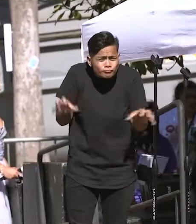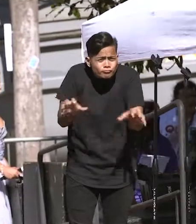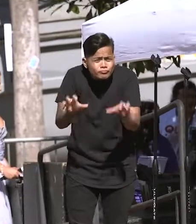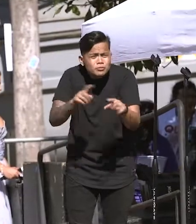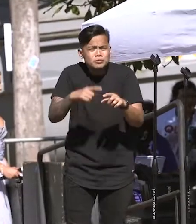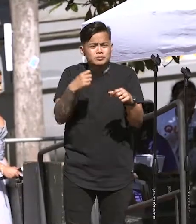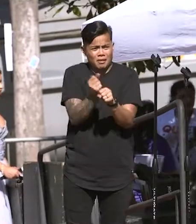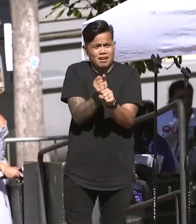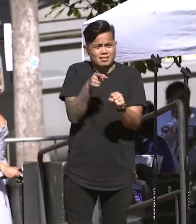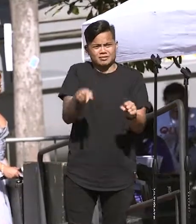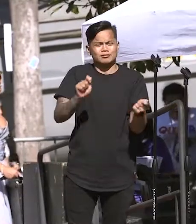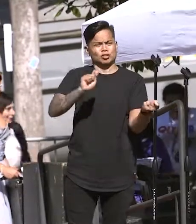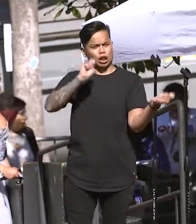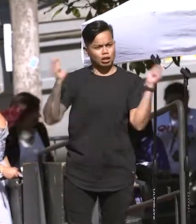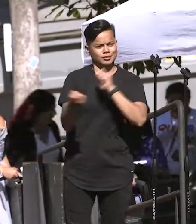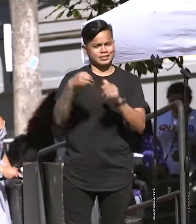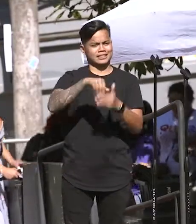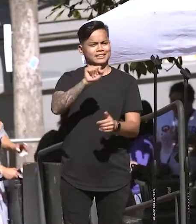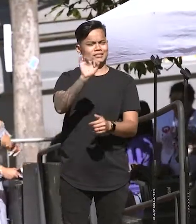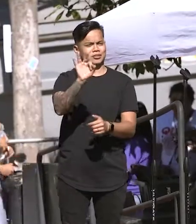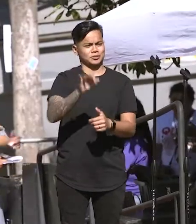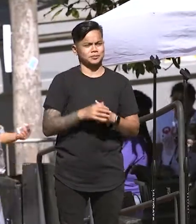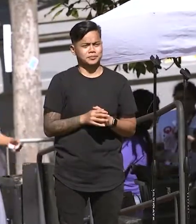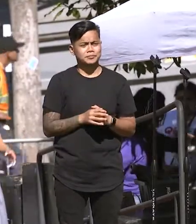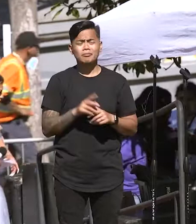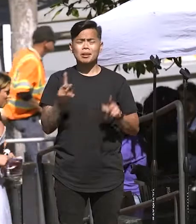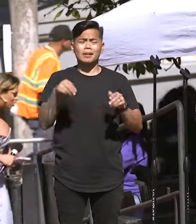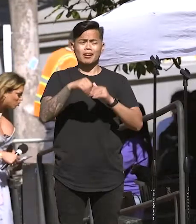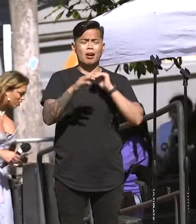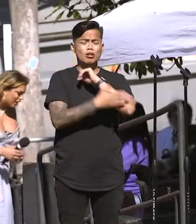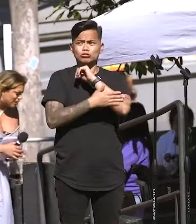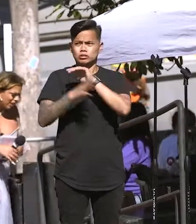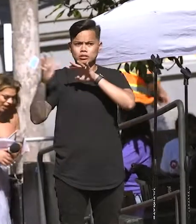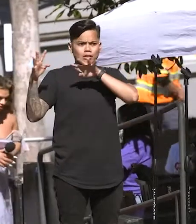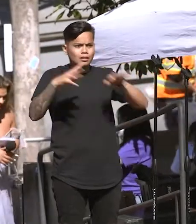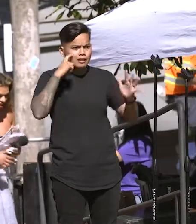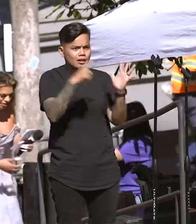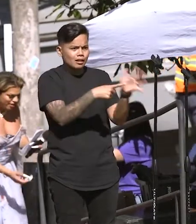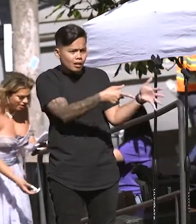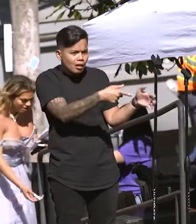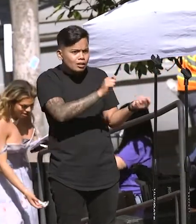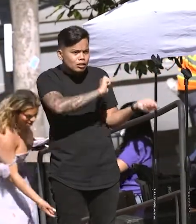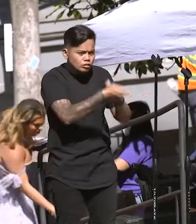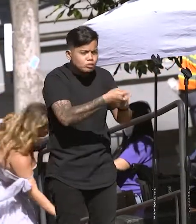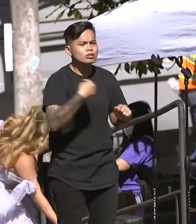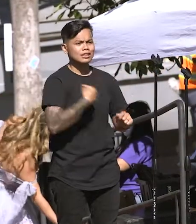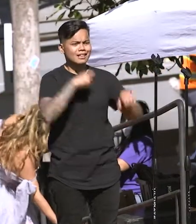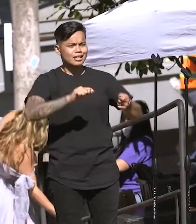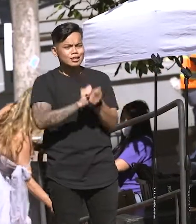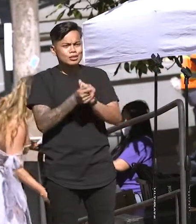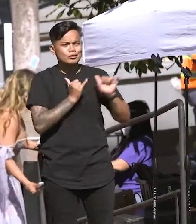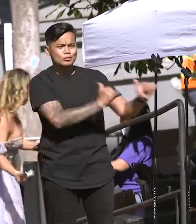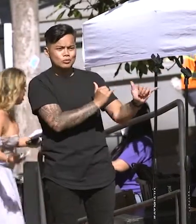San Francisco that inspires the rest of the world. So just remember that it takes a lot of work, and we're so happy to be here today.